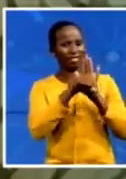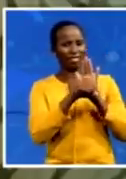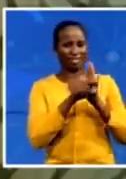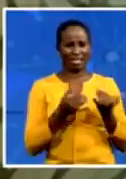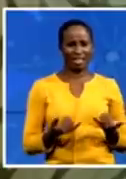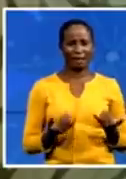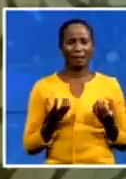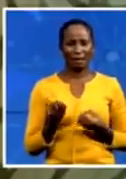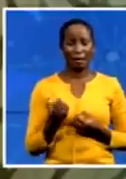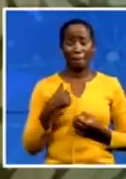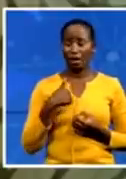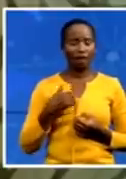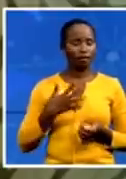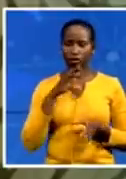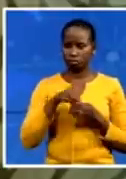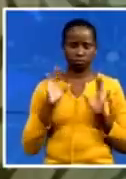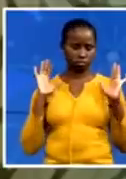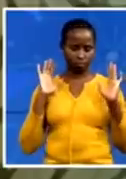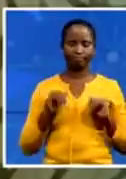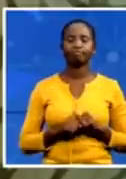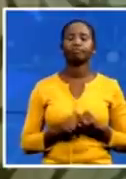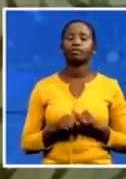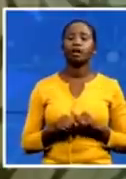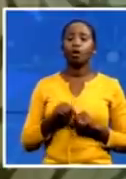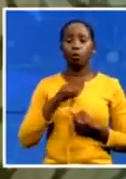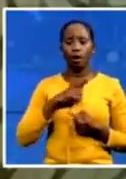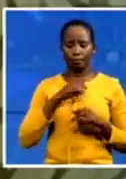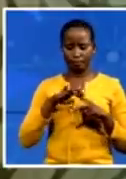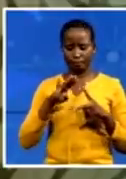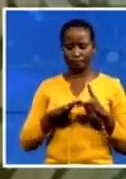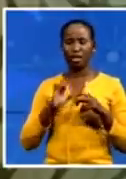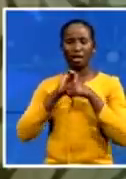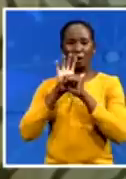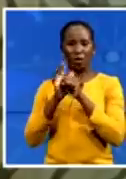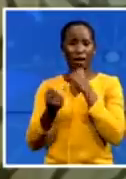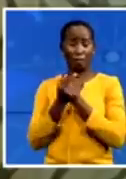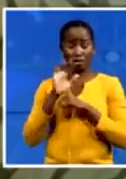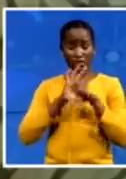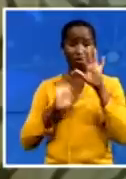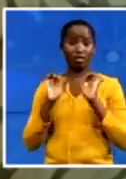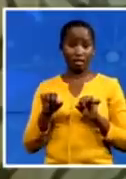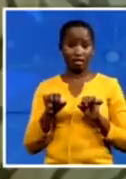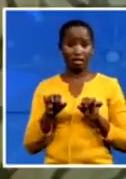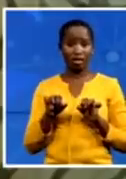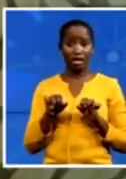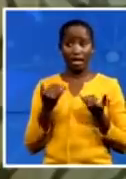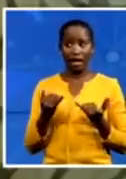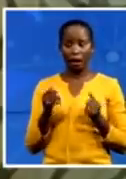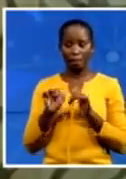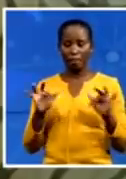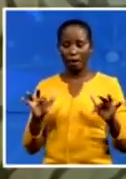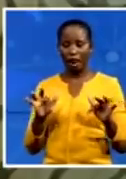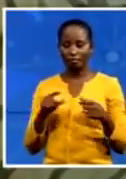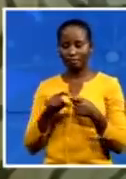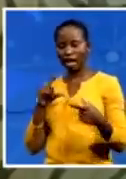For me, I think also because of COVID and being away from the interaction of people, I'm going back to the ground with no position and